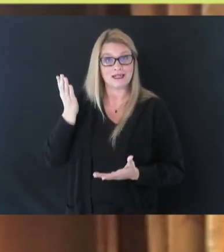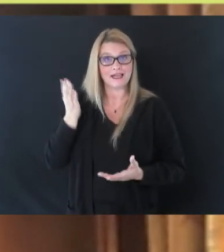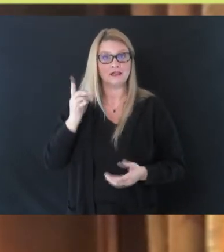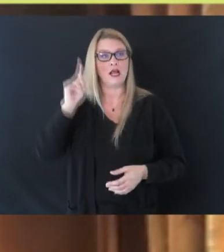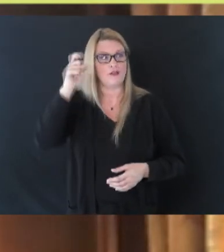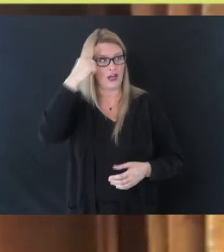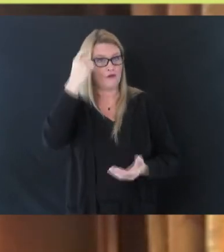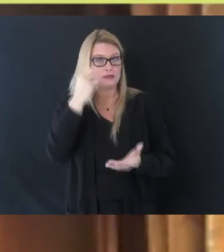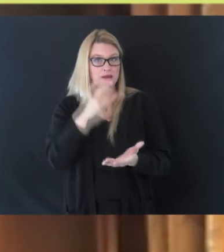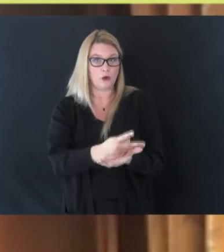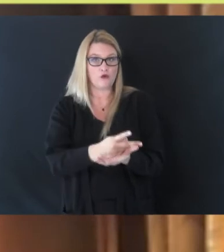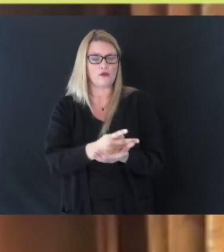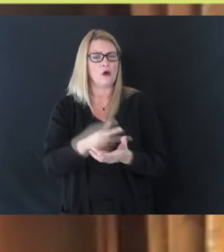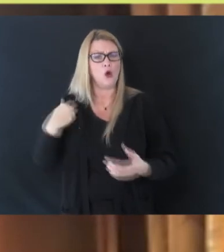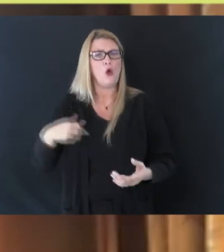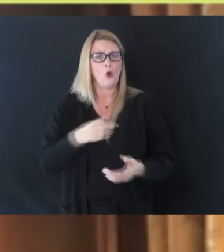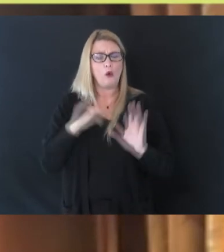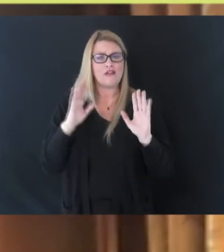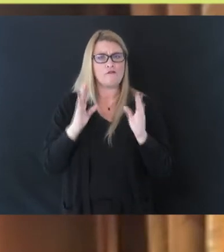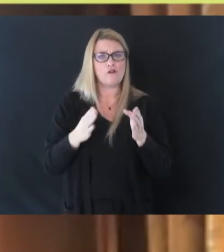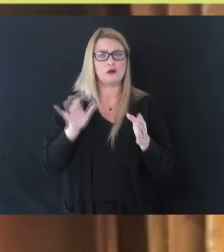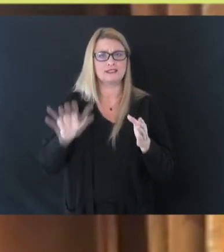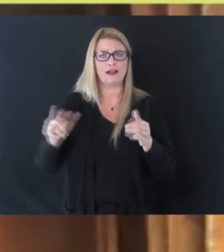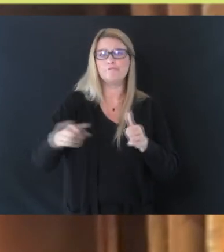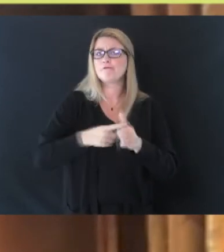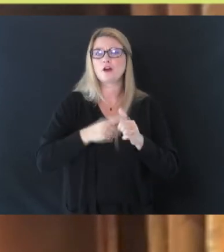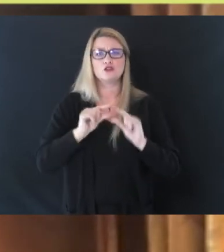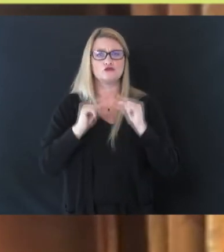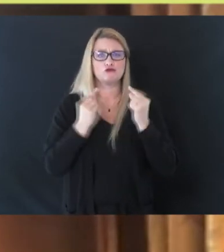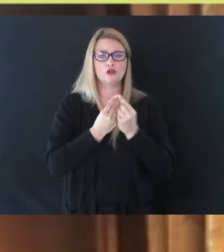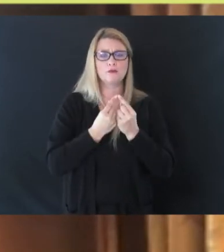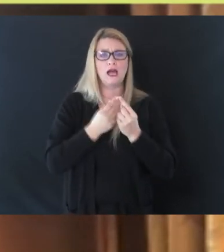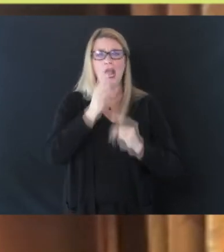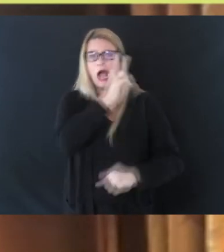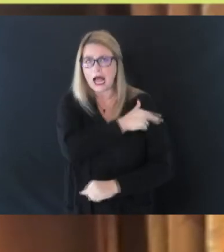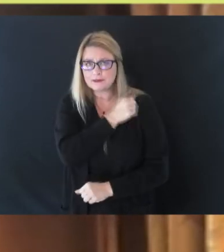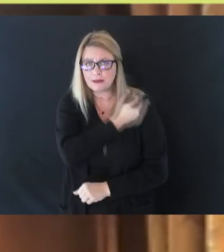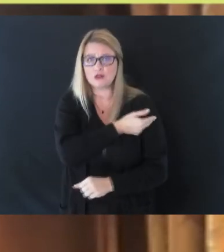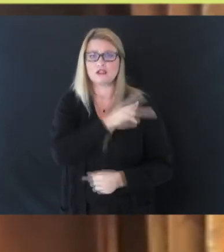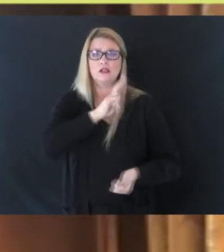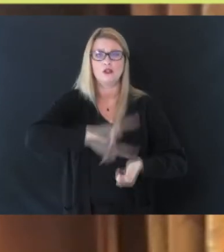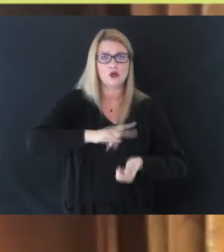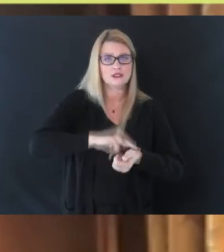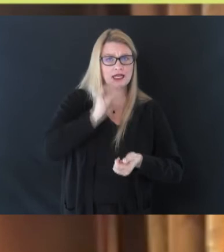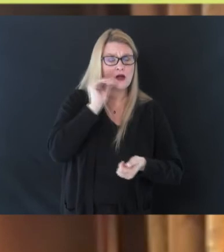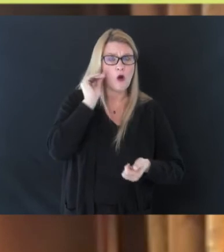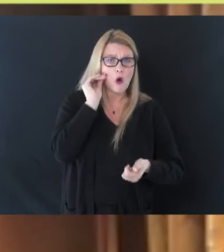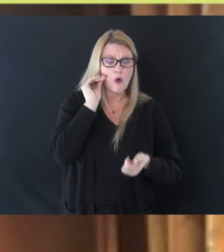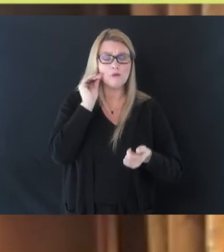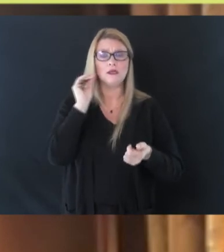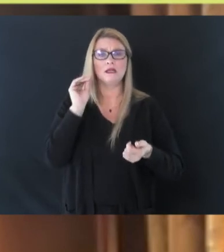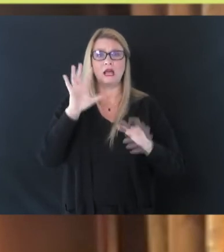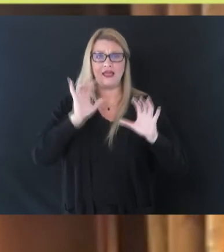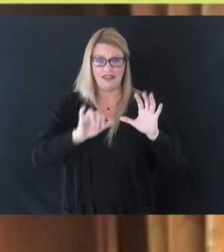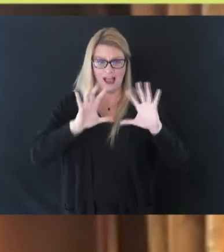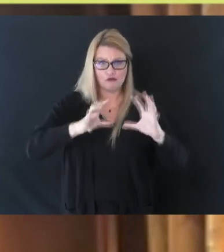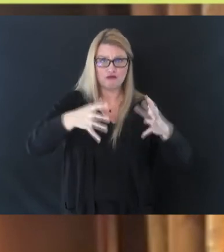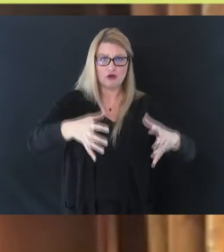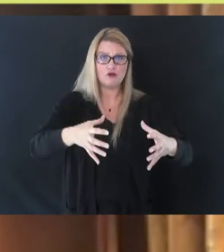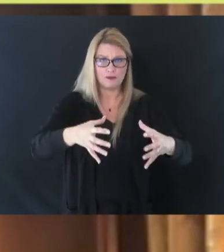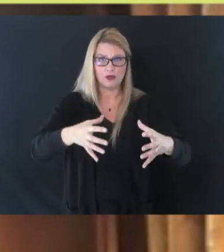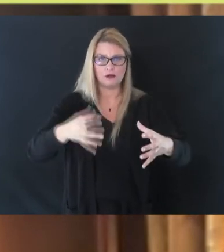okay, we really focused at that first group with hospital folks and nursing home residents. And as everybody knows, we were